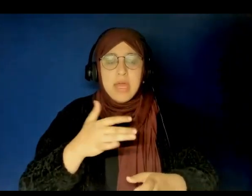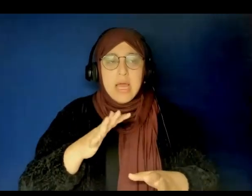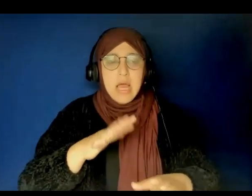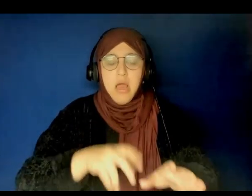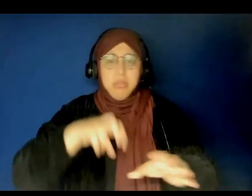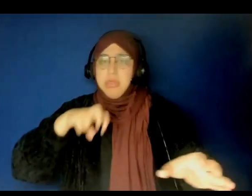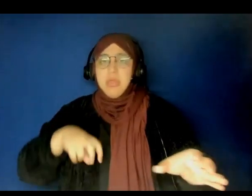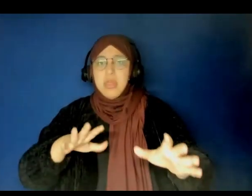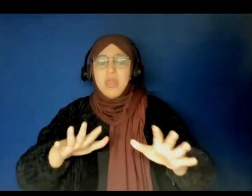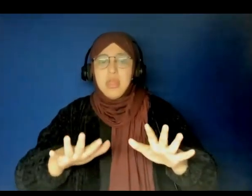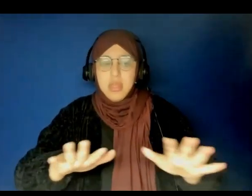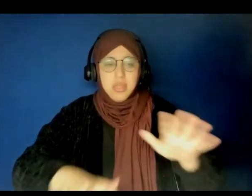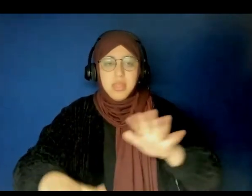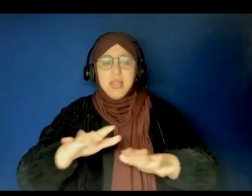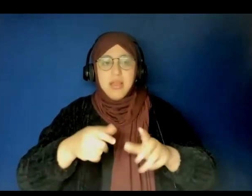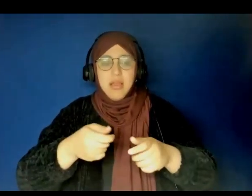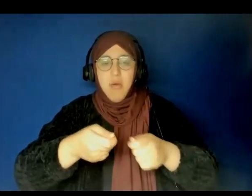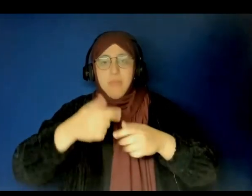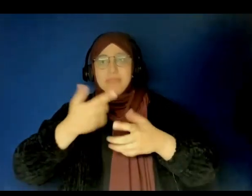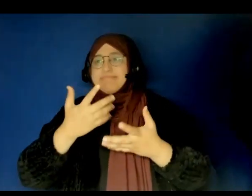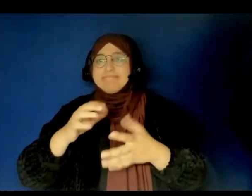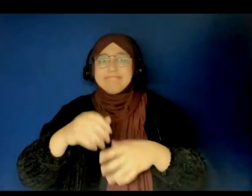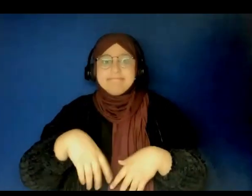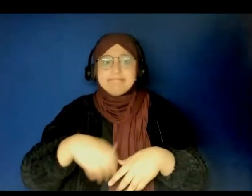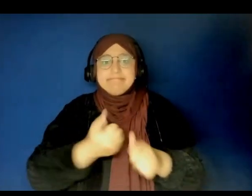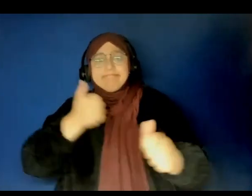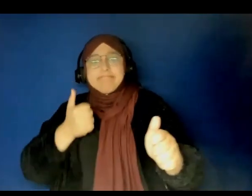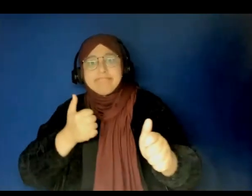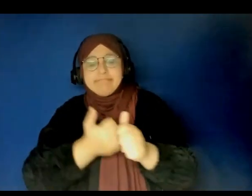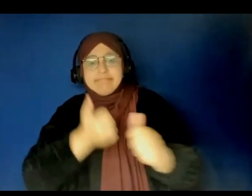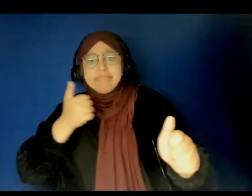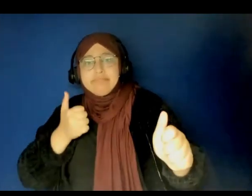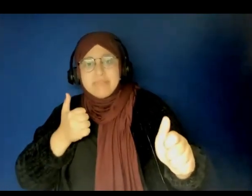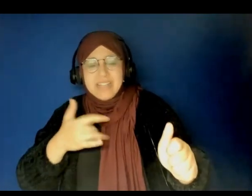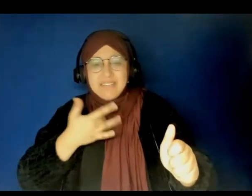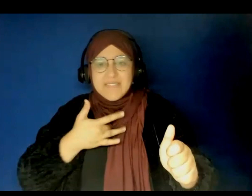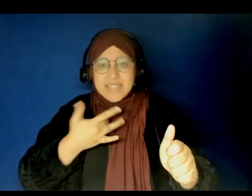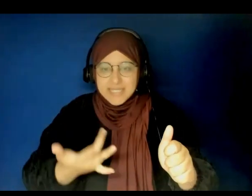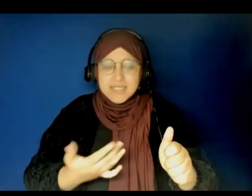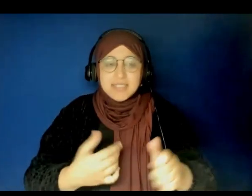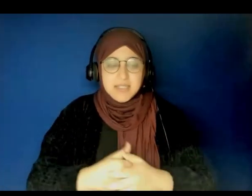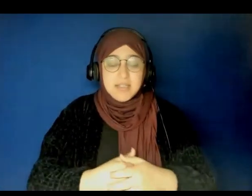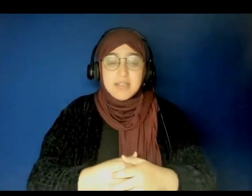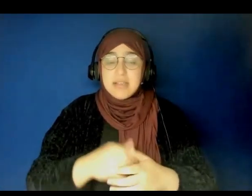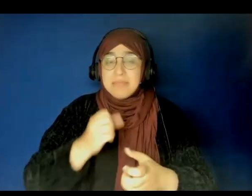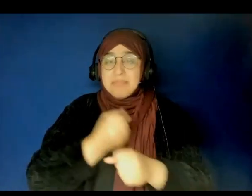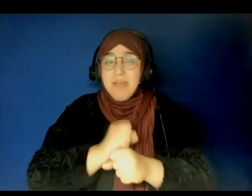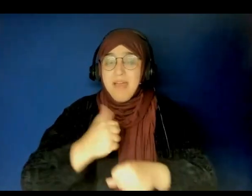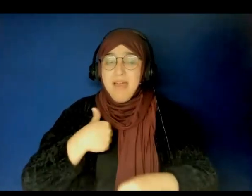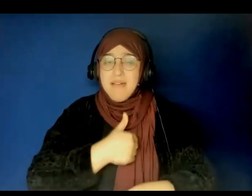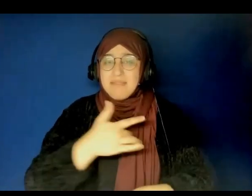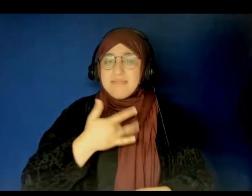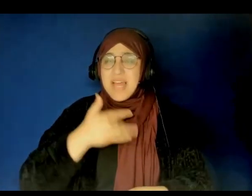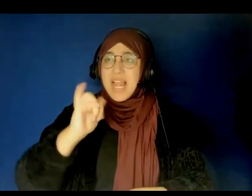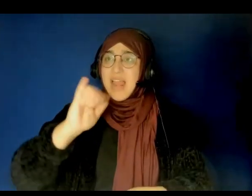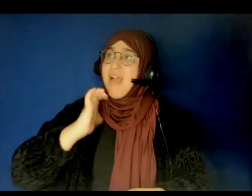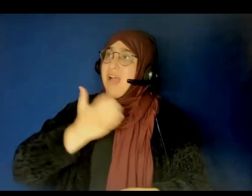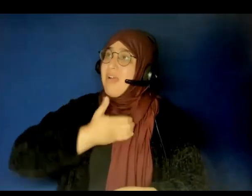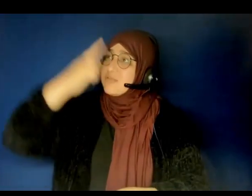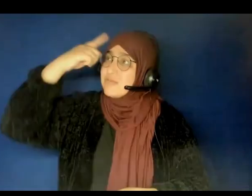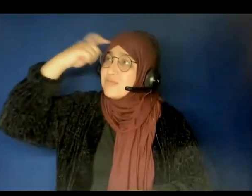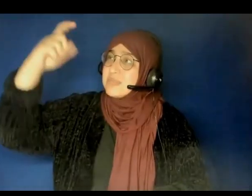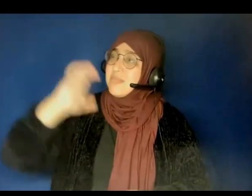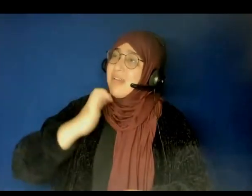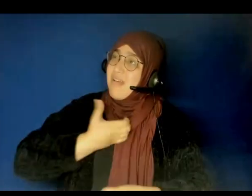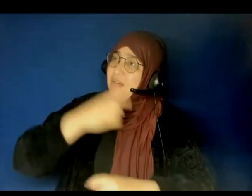that eventually our hopes and our dreams and aspirations will be greater than the time that we have allotted